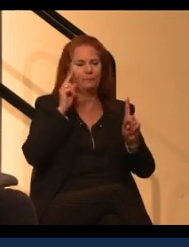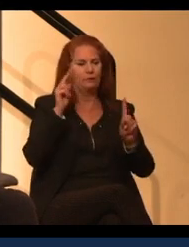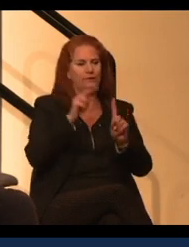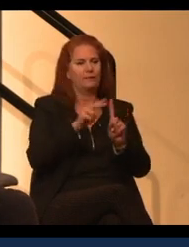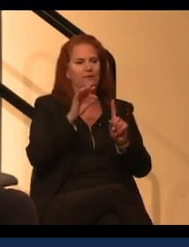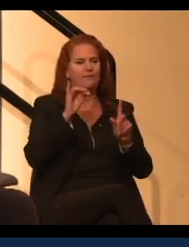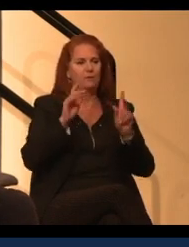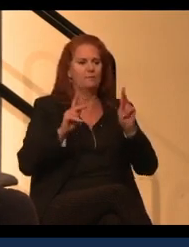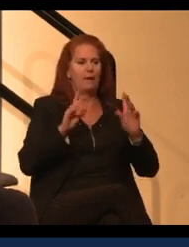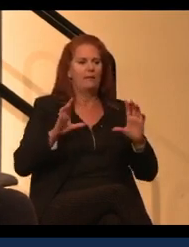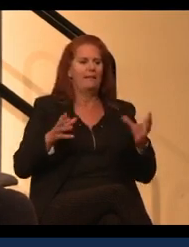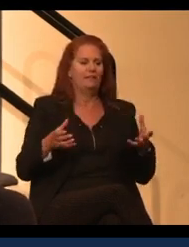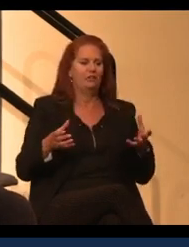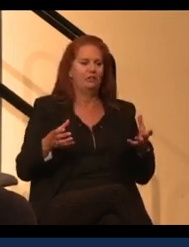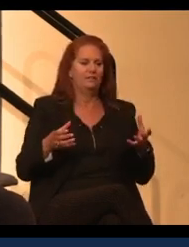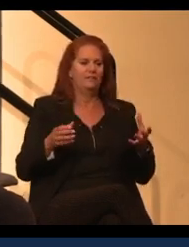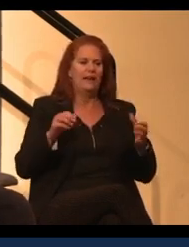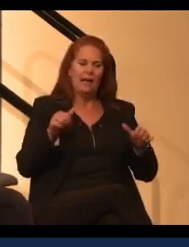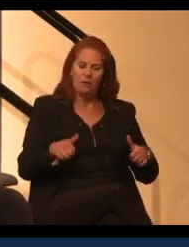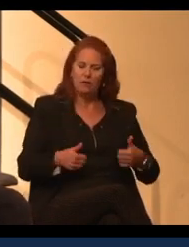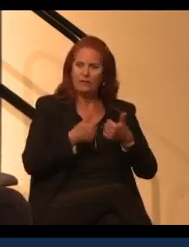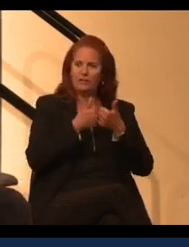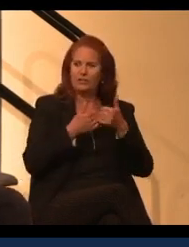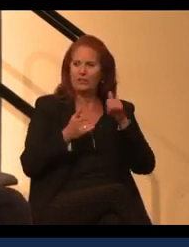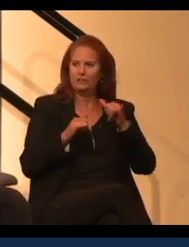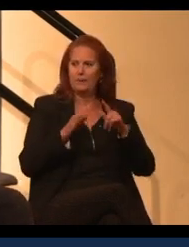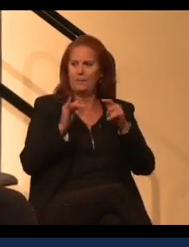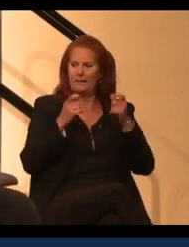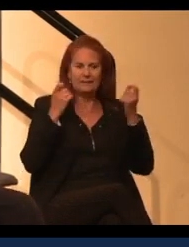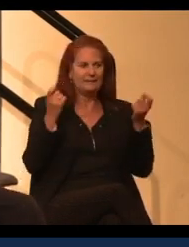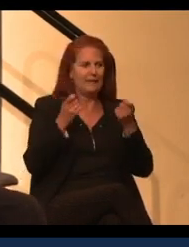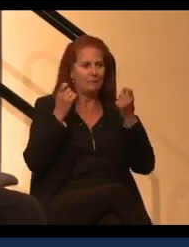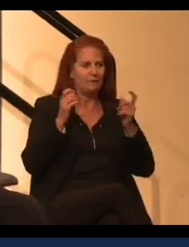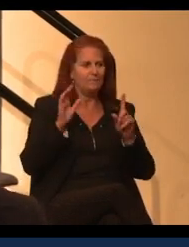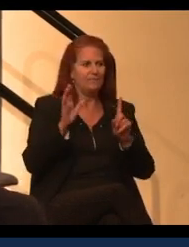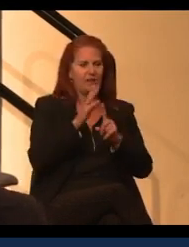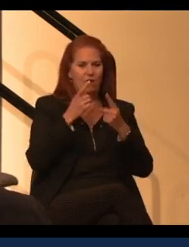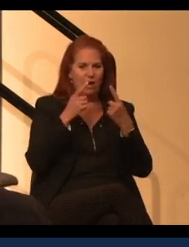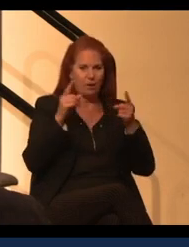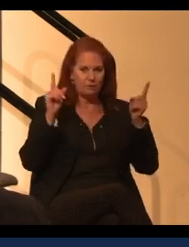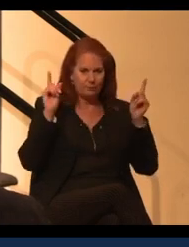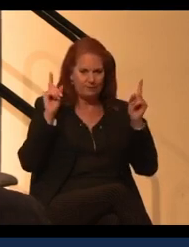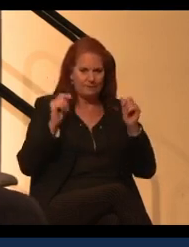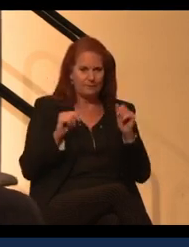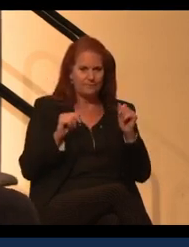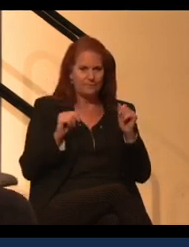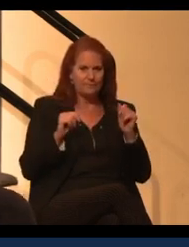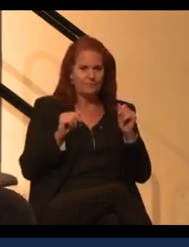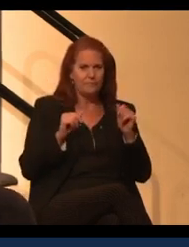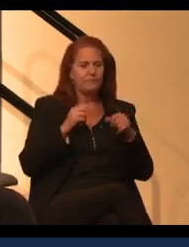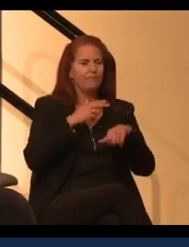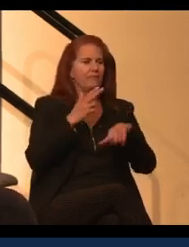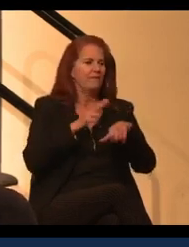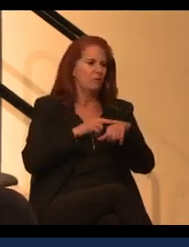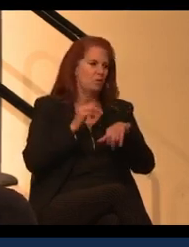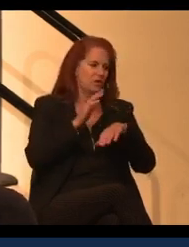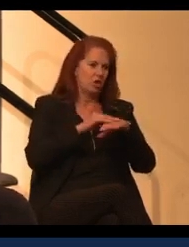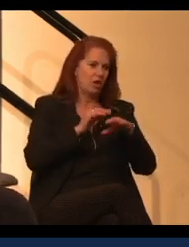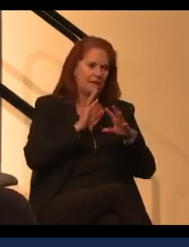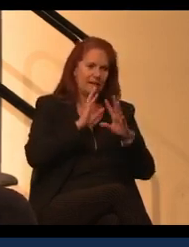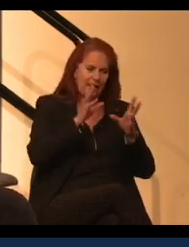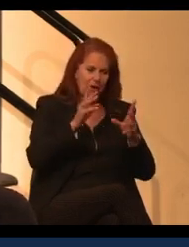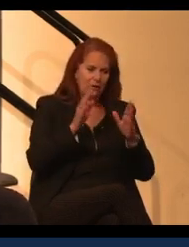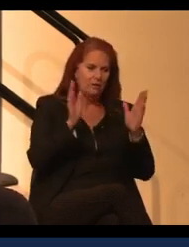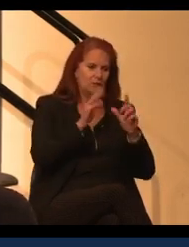these populations. How can we challenge that? By celebrating their accomplishments. Of course, calling it out. Small